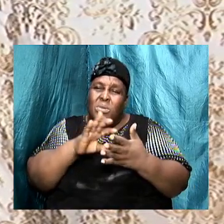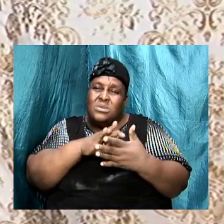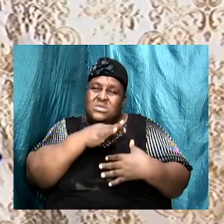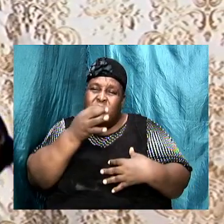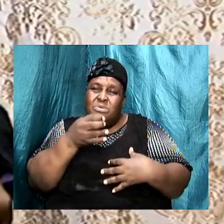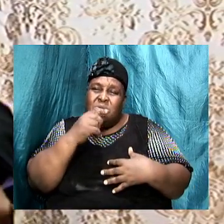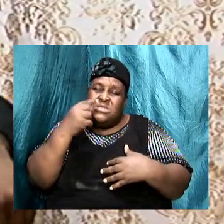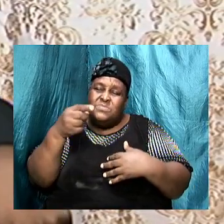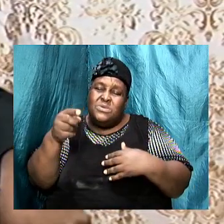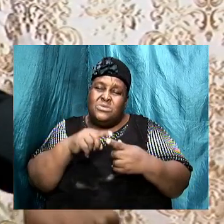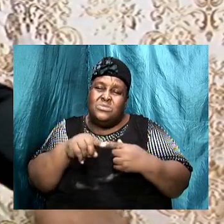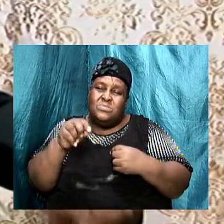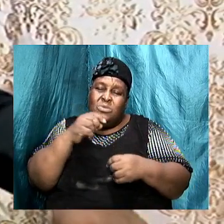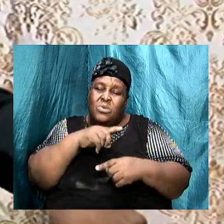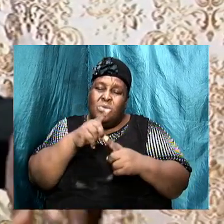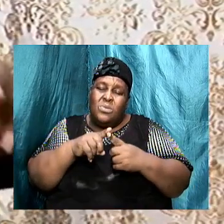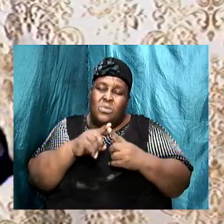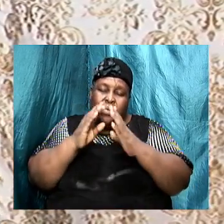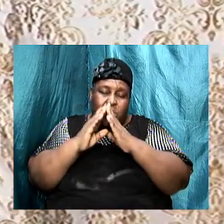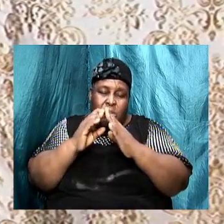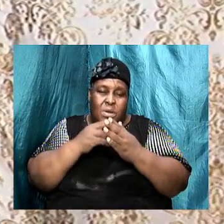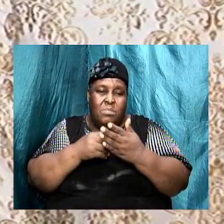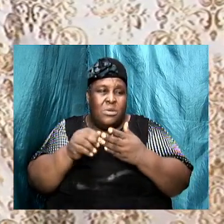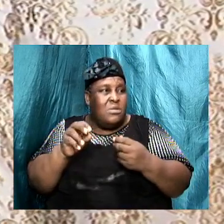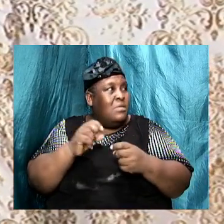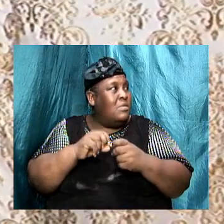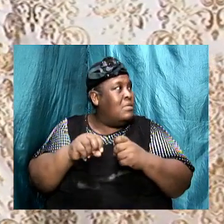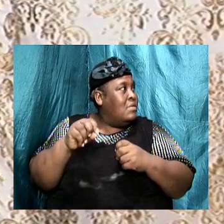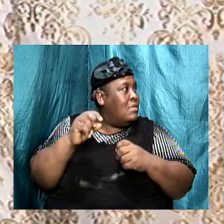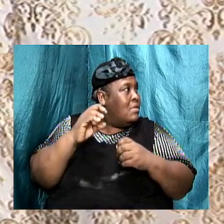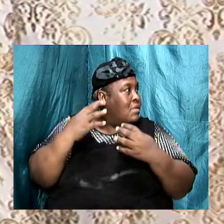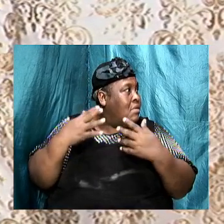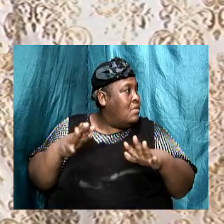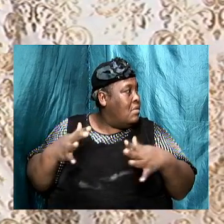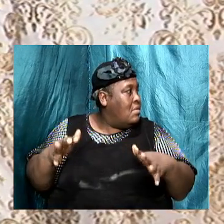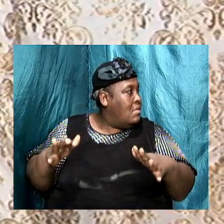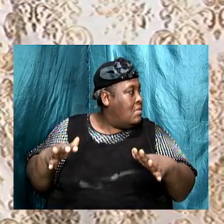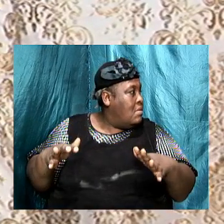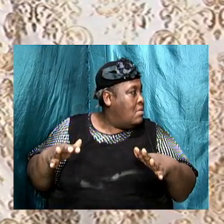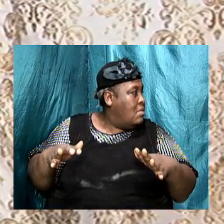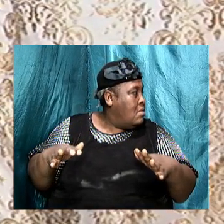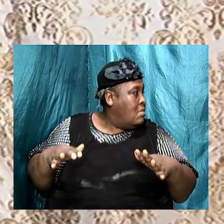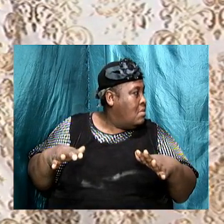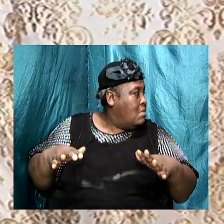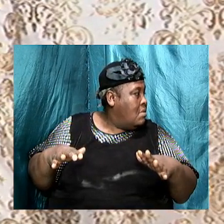and said, look here, when the prayer meeting finished, that person is going to come to you.